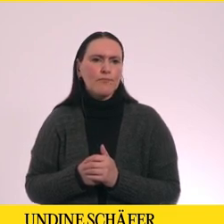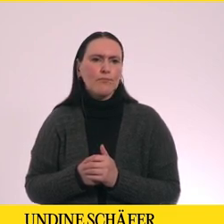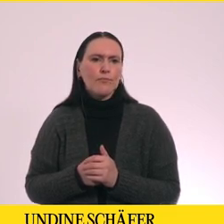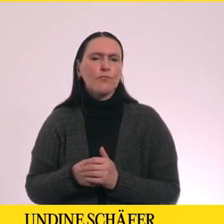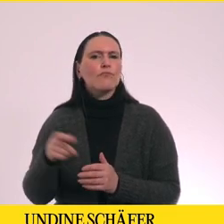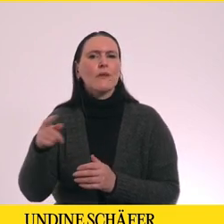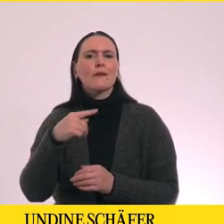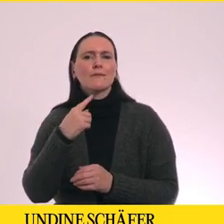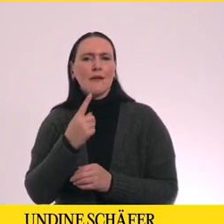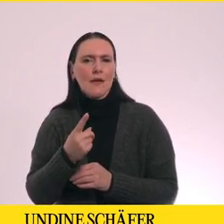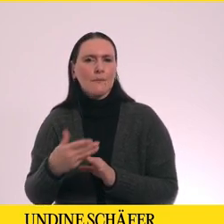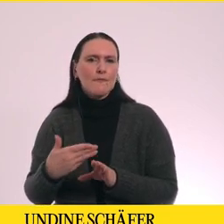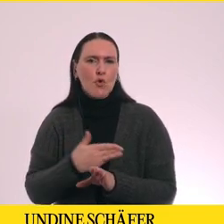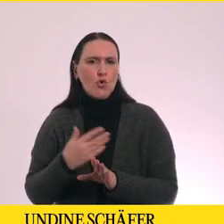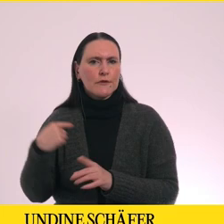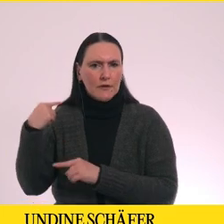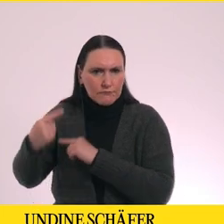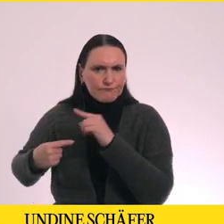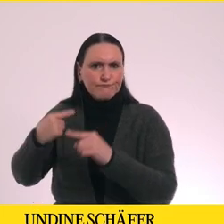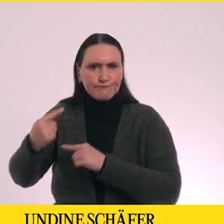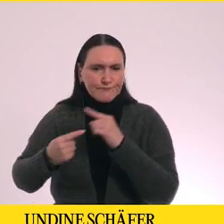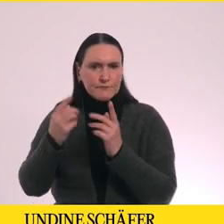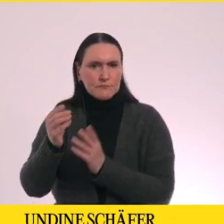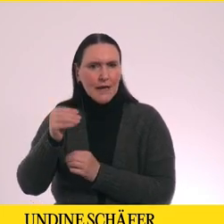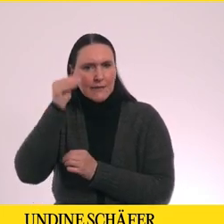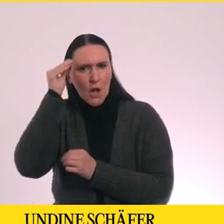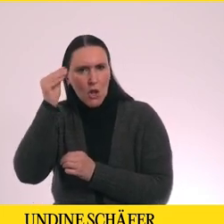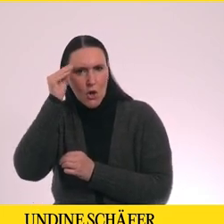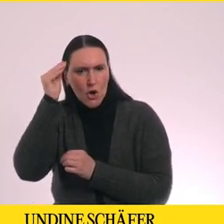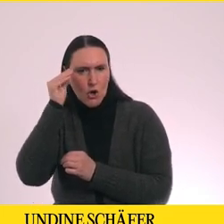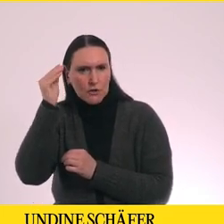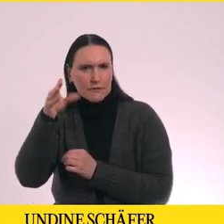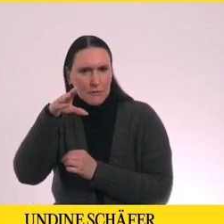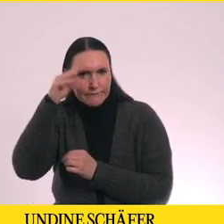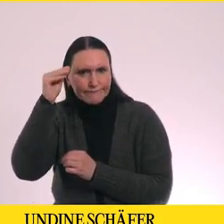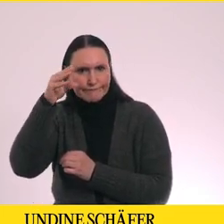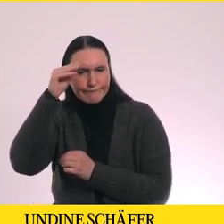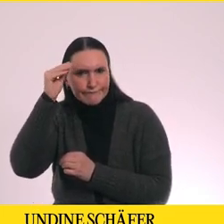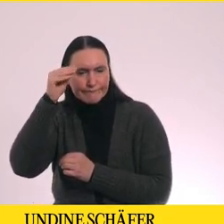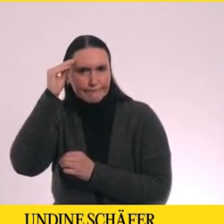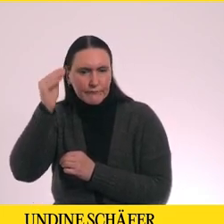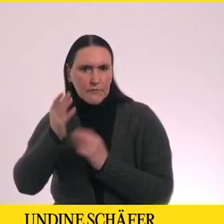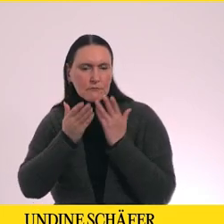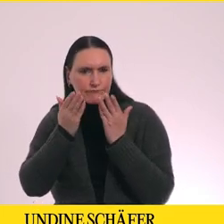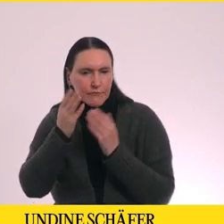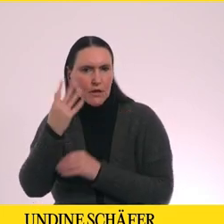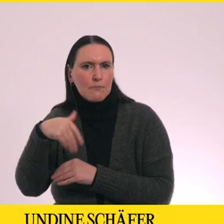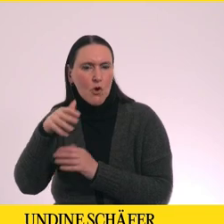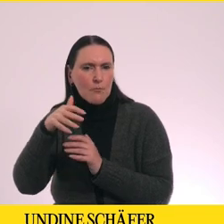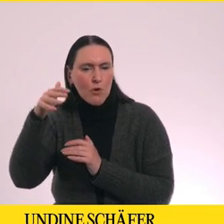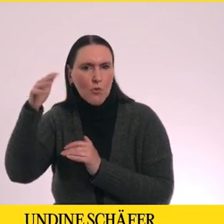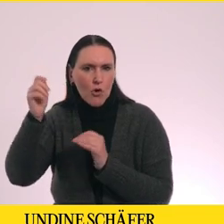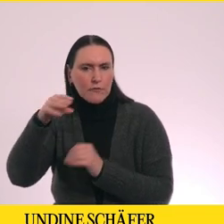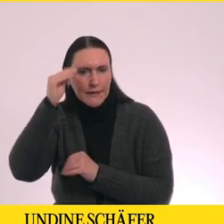learning process, but perhaps where you've really been challenged and something that's been quite normalized suddenly comes